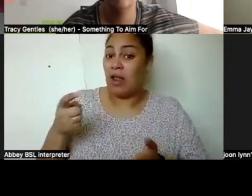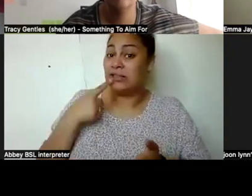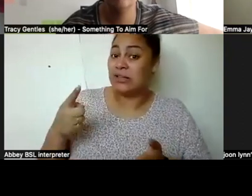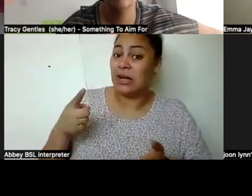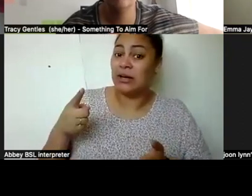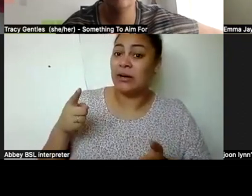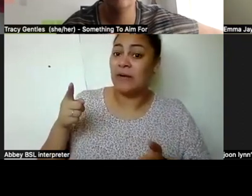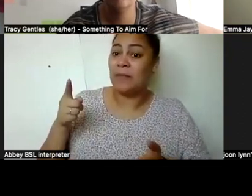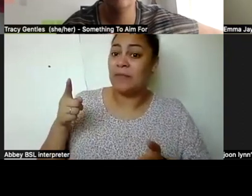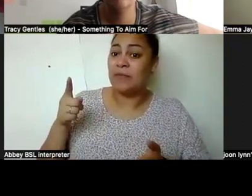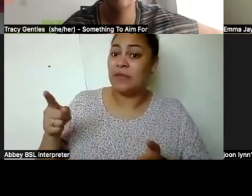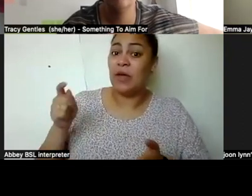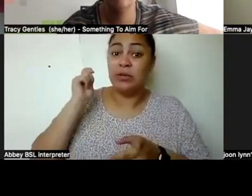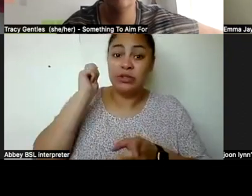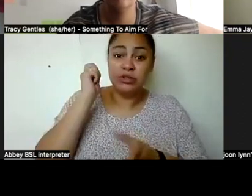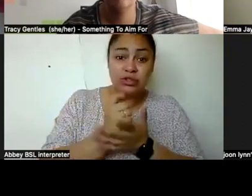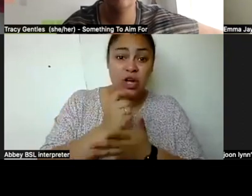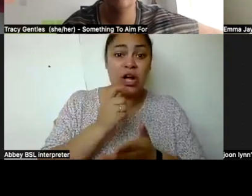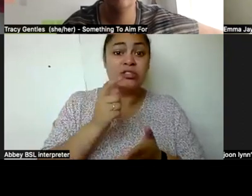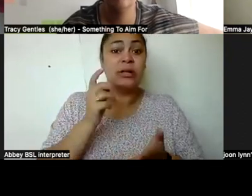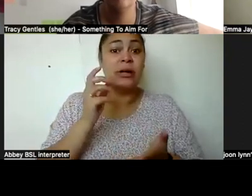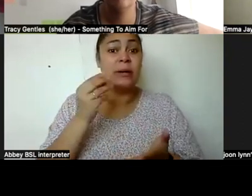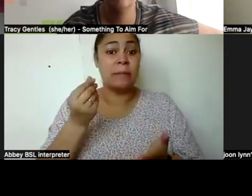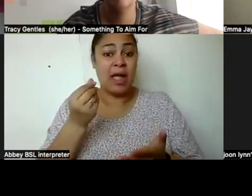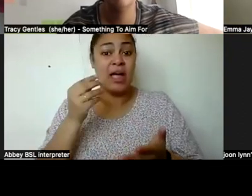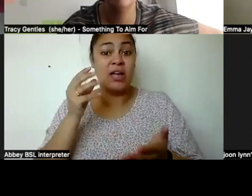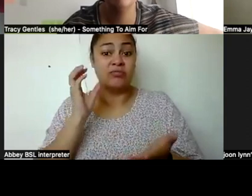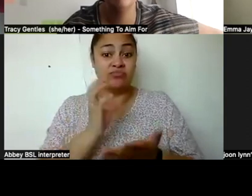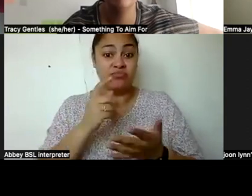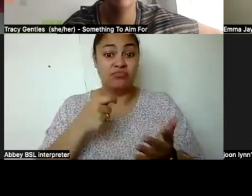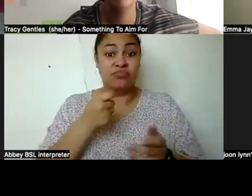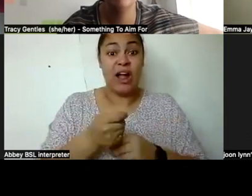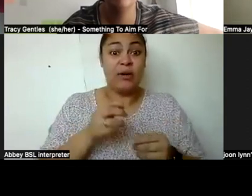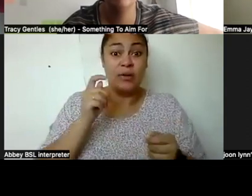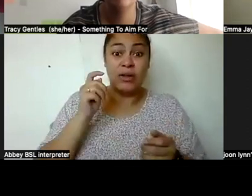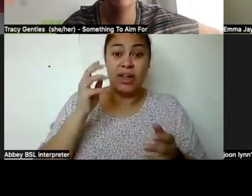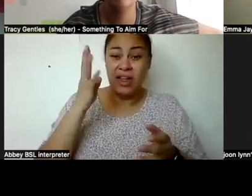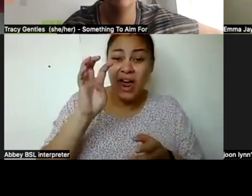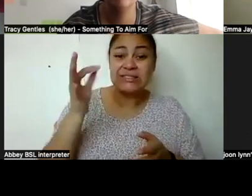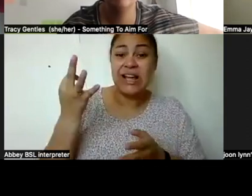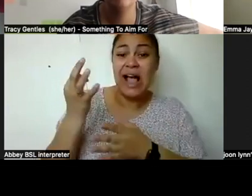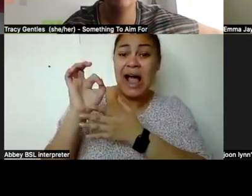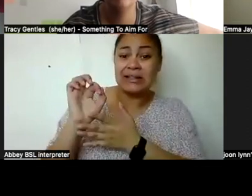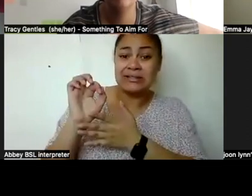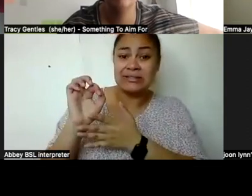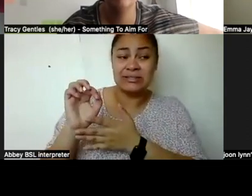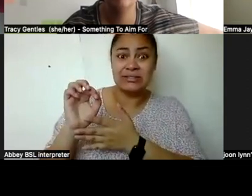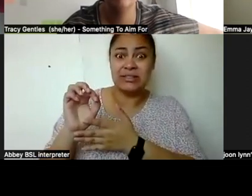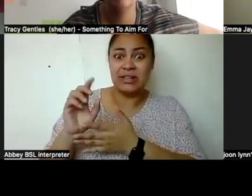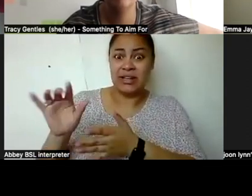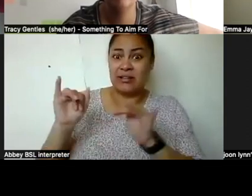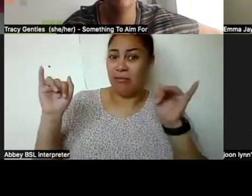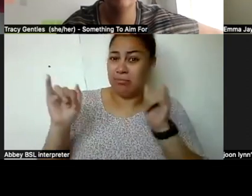were charging a pay rate that was benchmarked in the 1980s. So I think it's dire, our